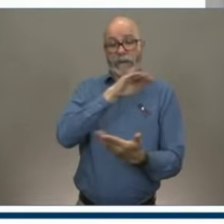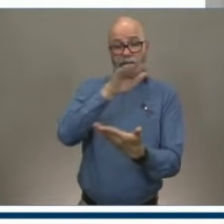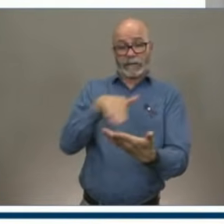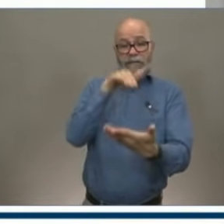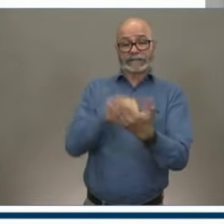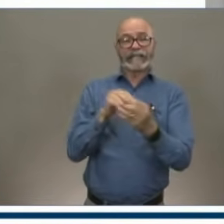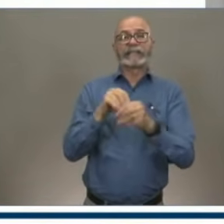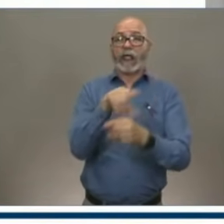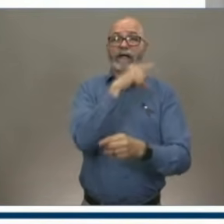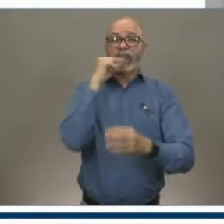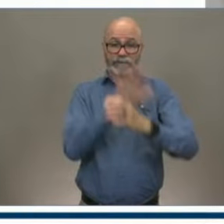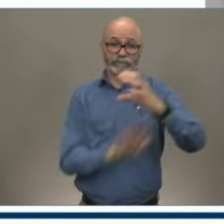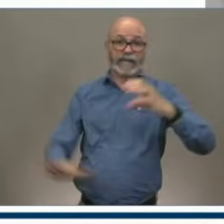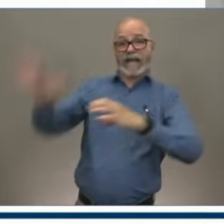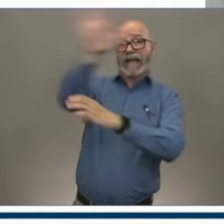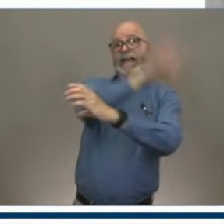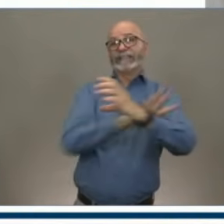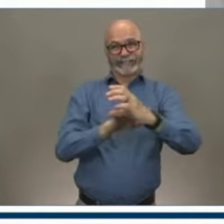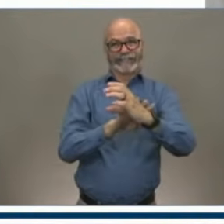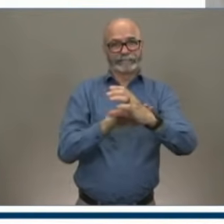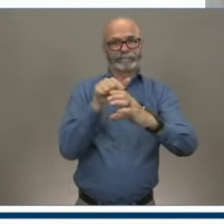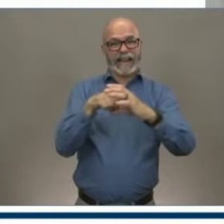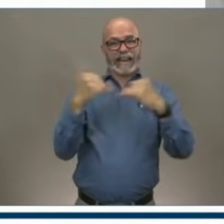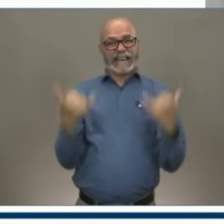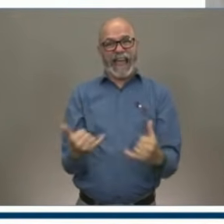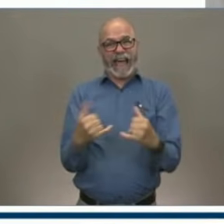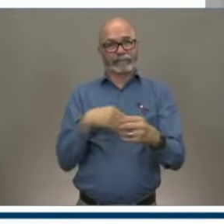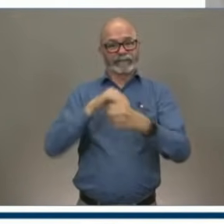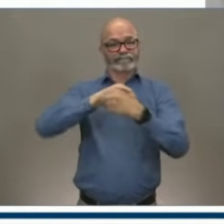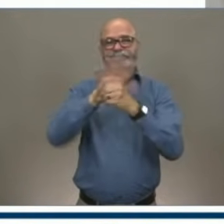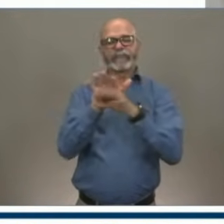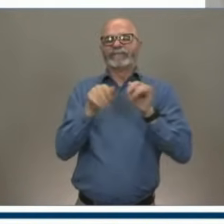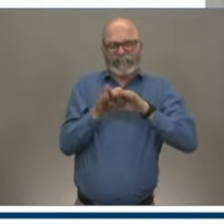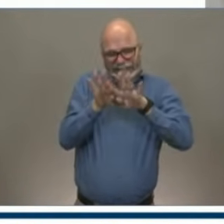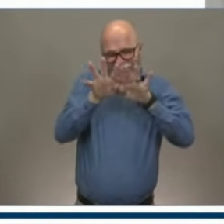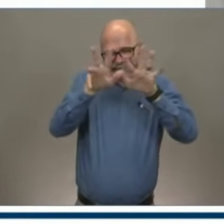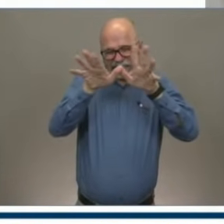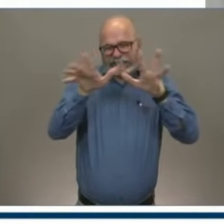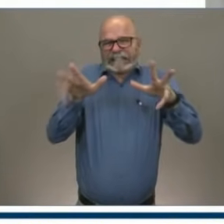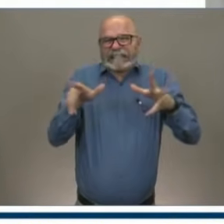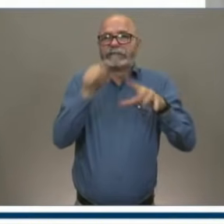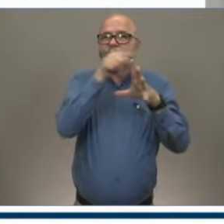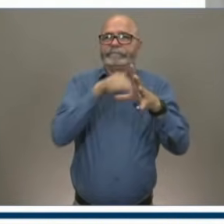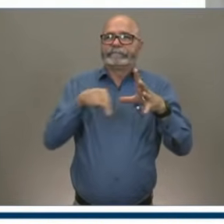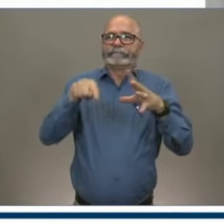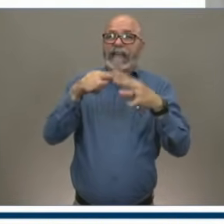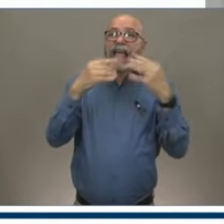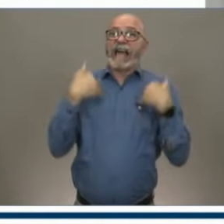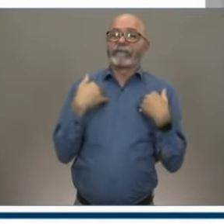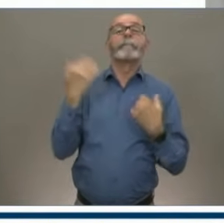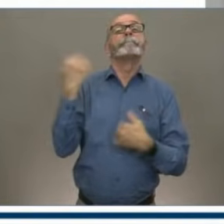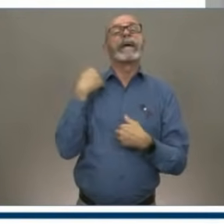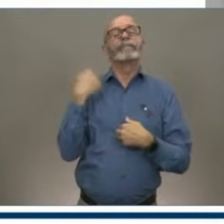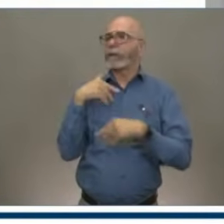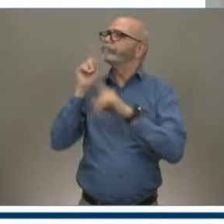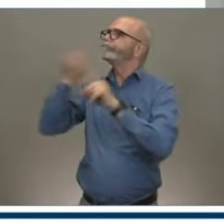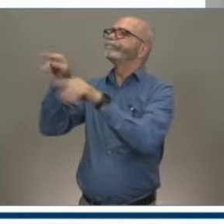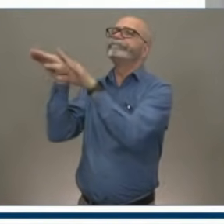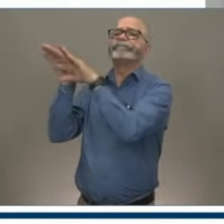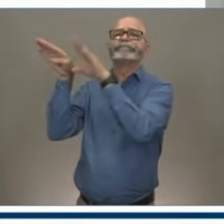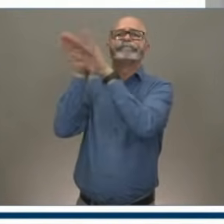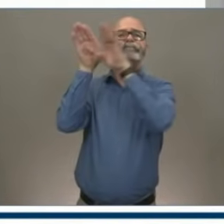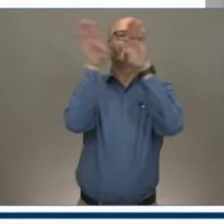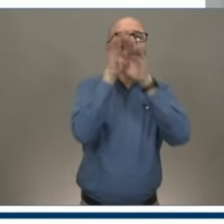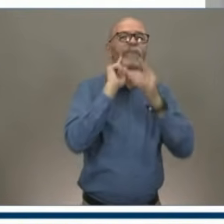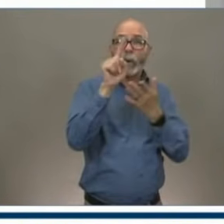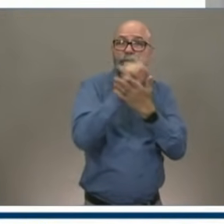have the majority of our COVID cases. The restrictions have been placed for just over a week now, and we'd intended to keep them in